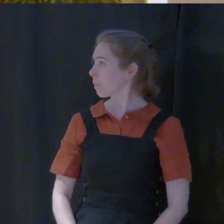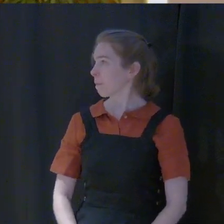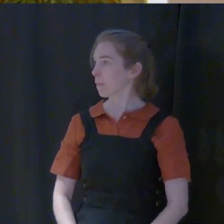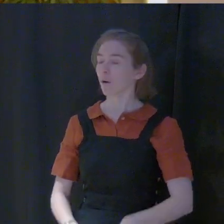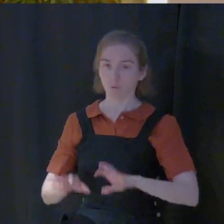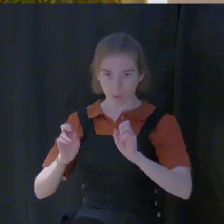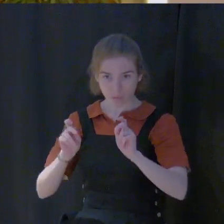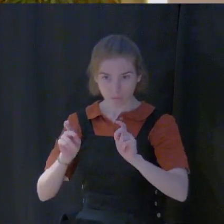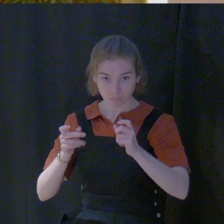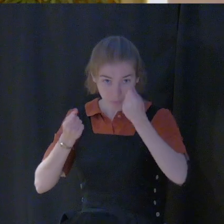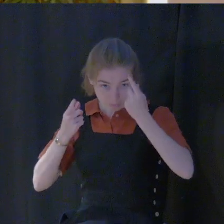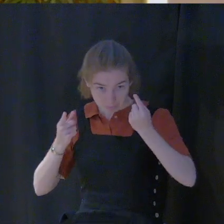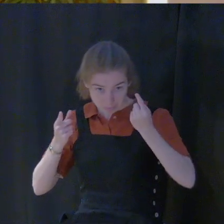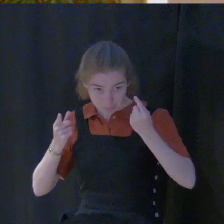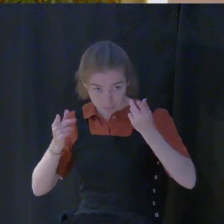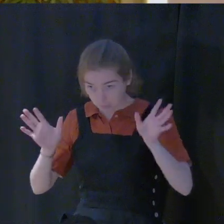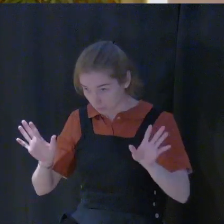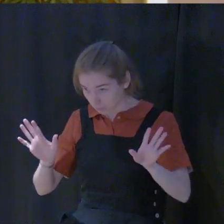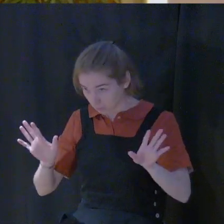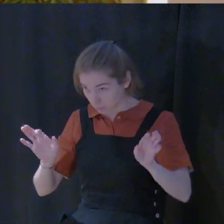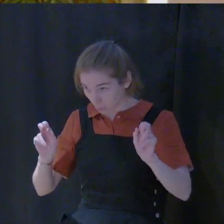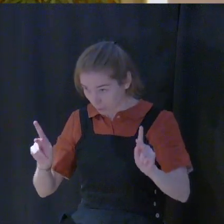Doing good so far?